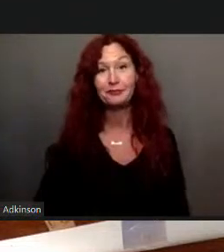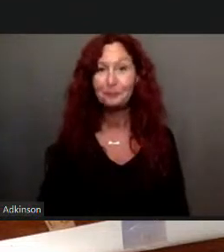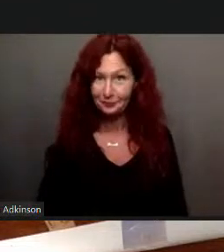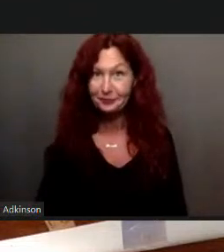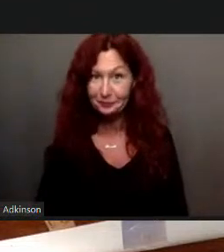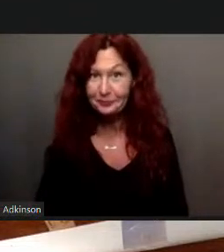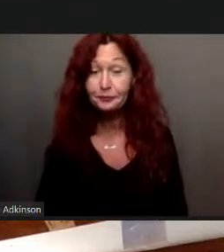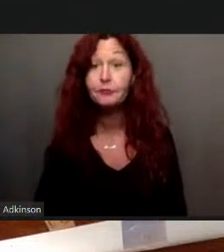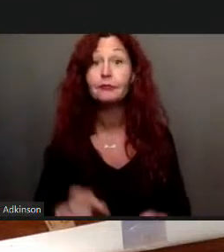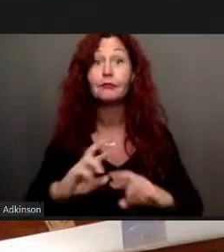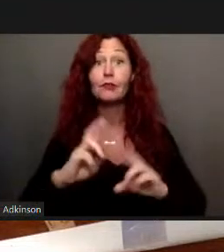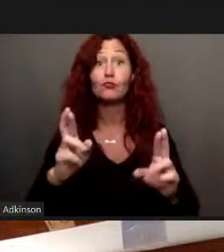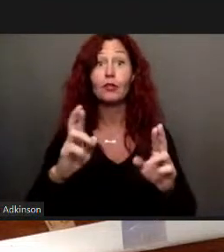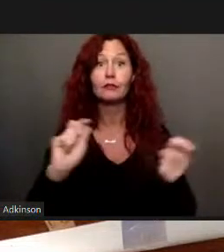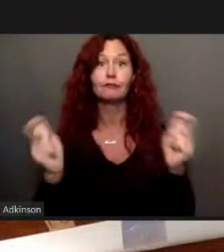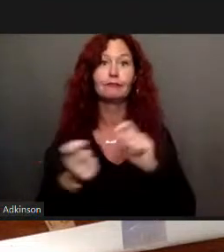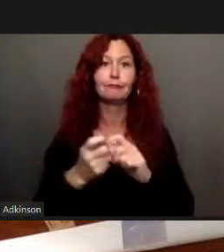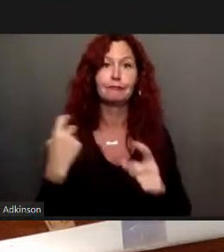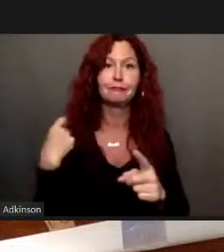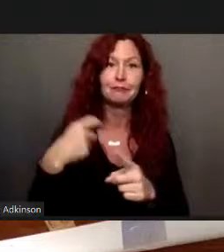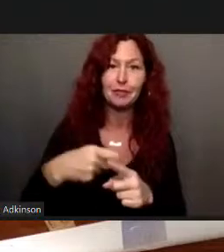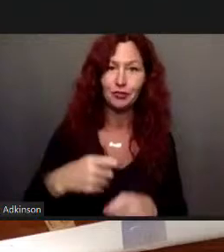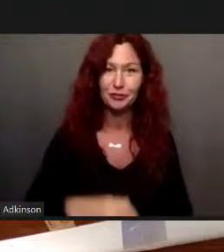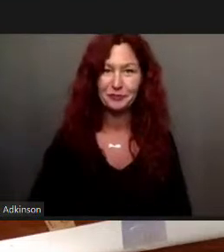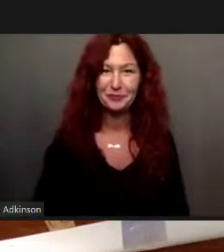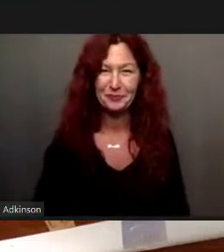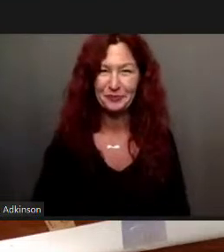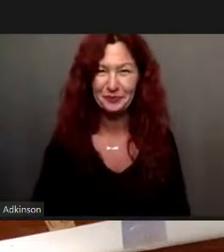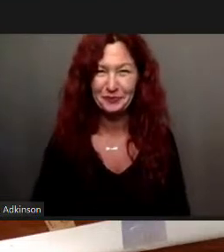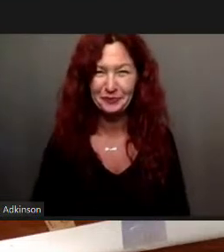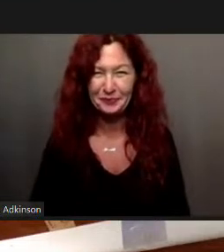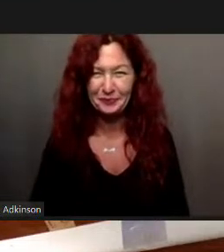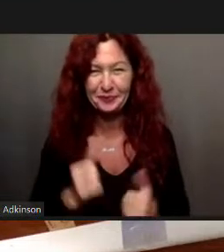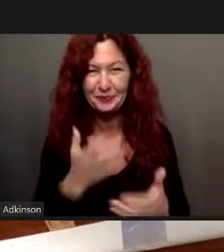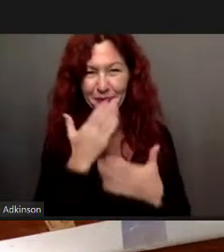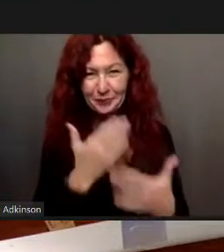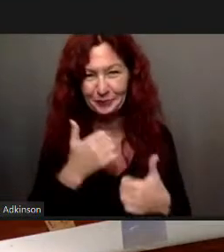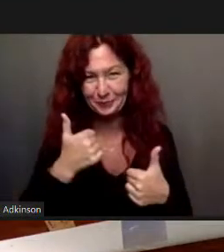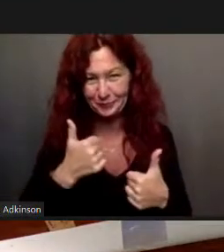we can move on to Spanish now, Mayor. Thank you.